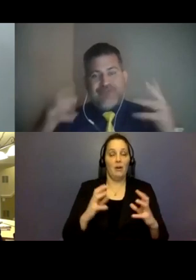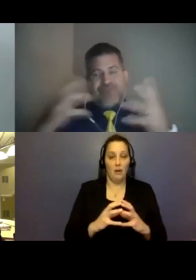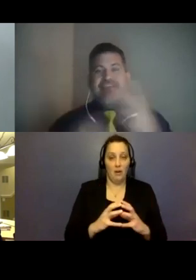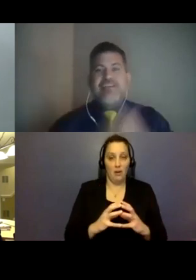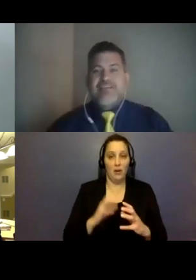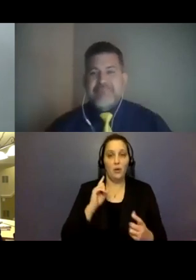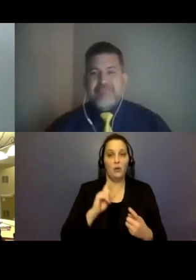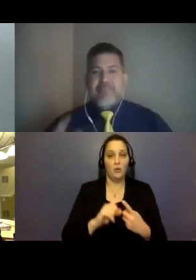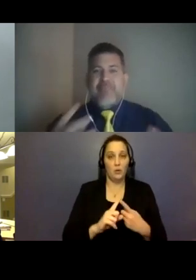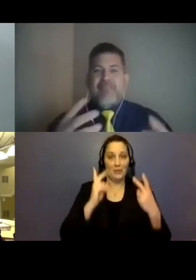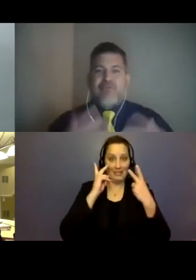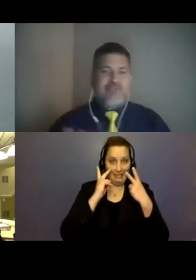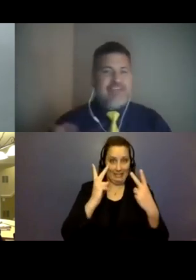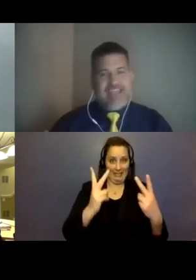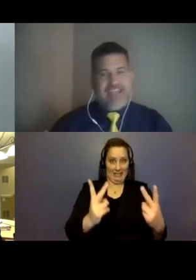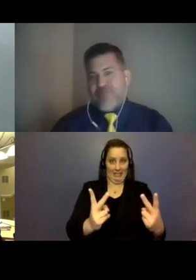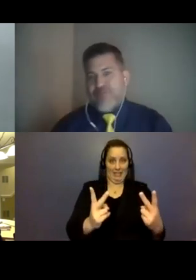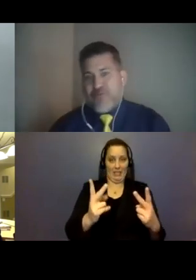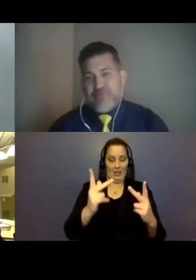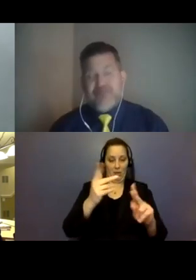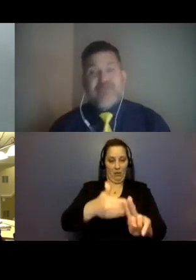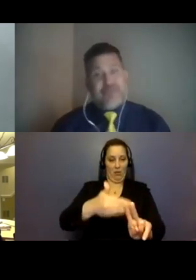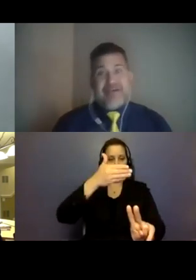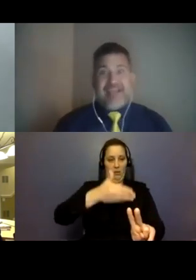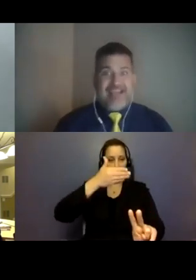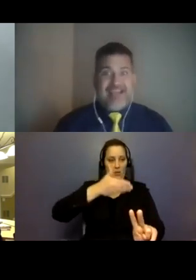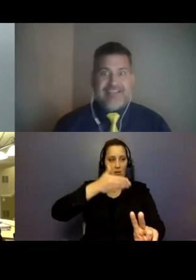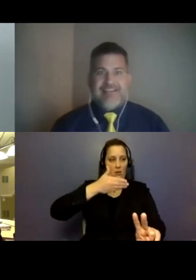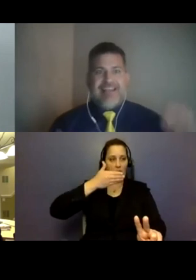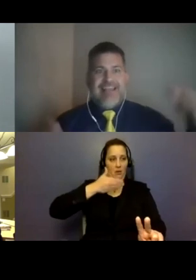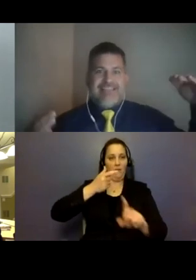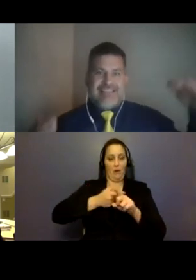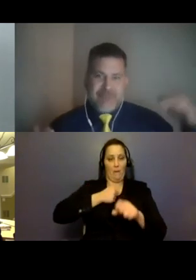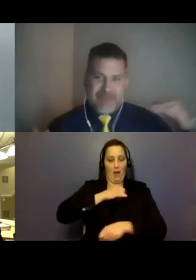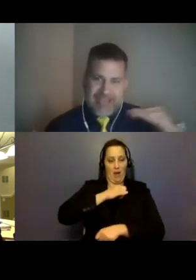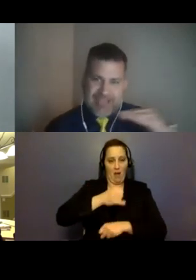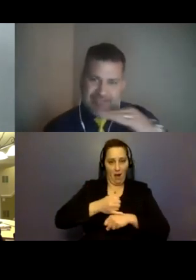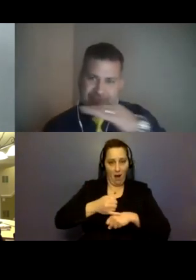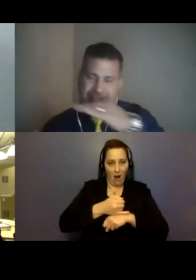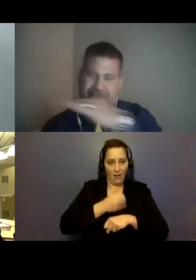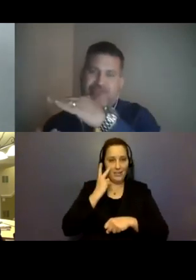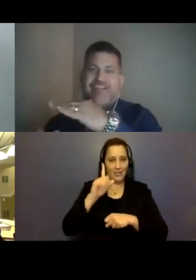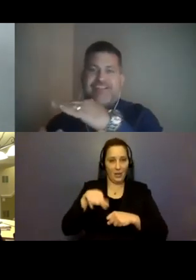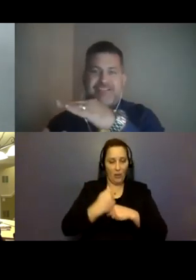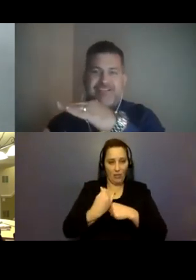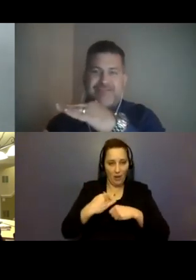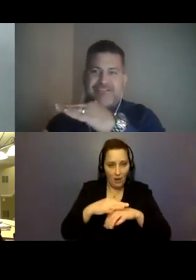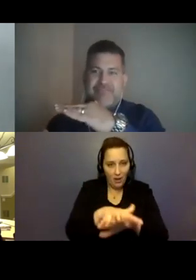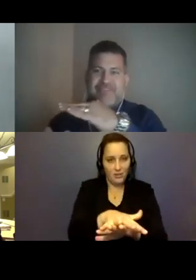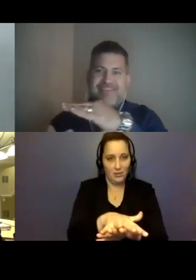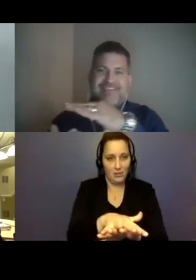to see those that came before me from my island and see when they inserted